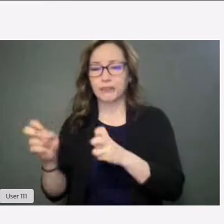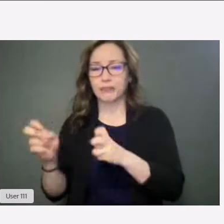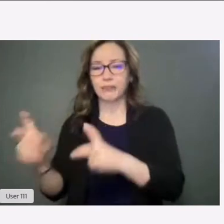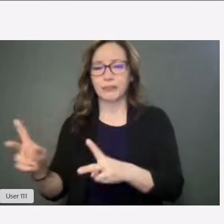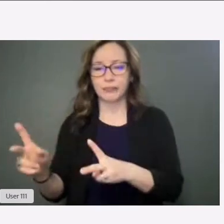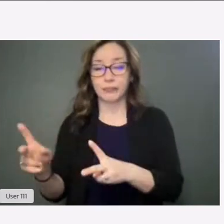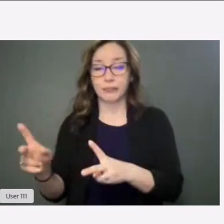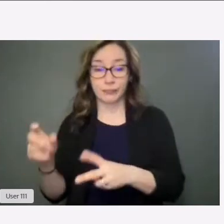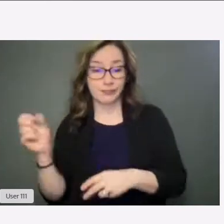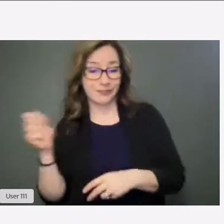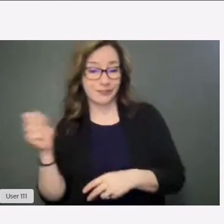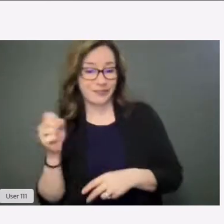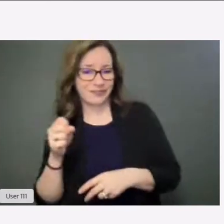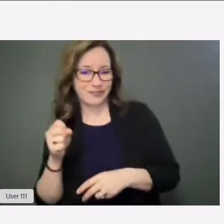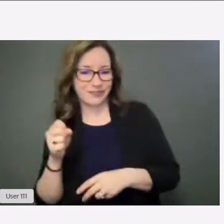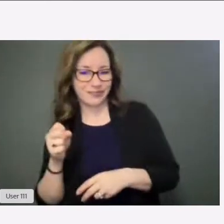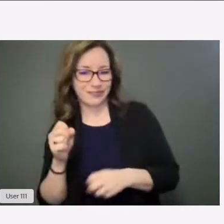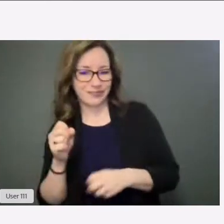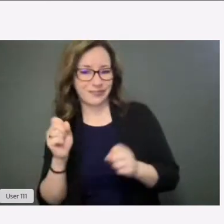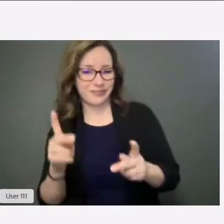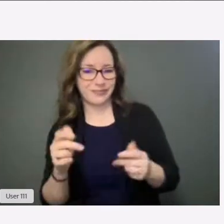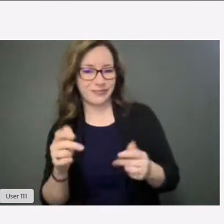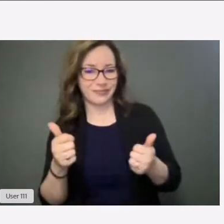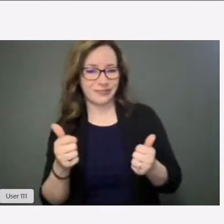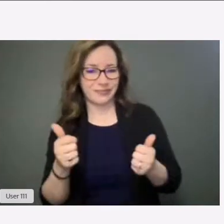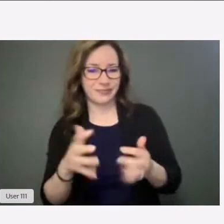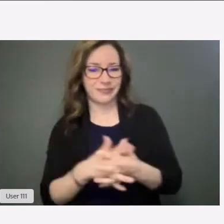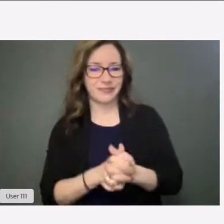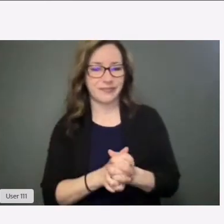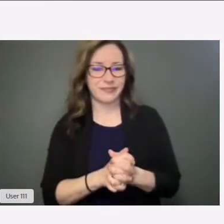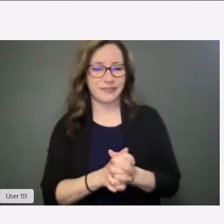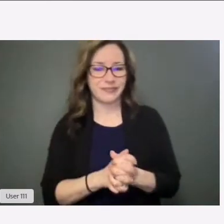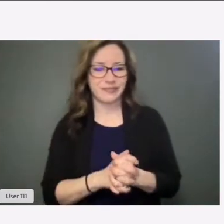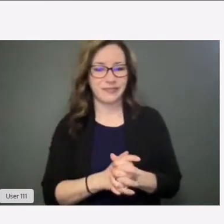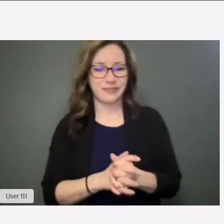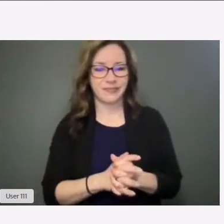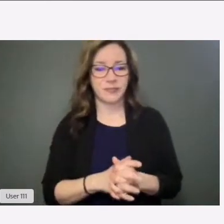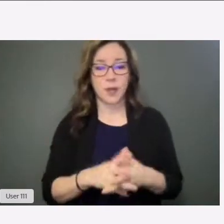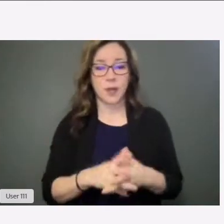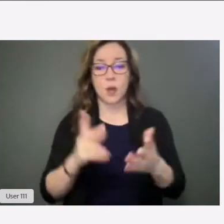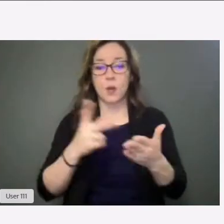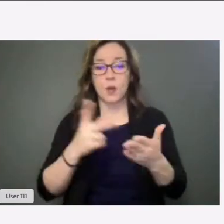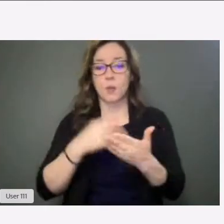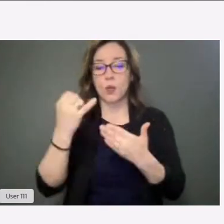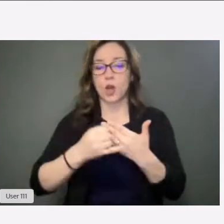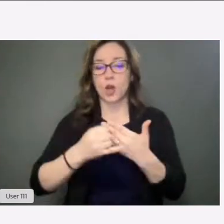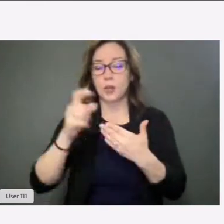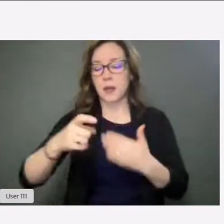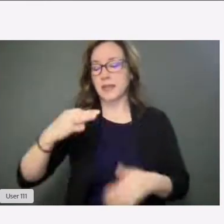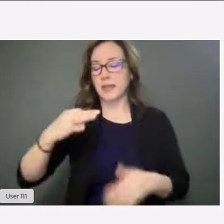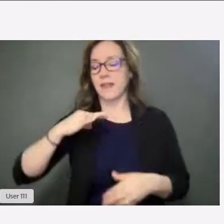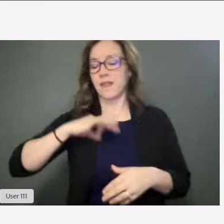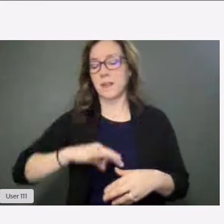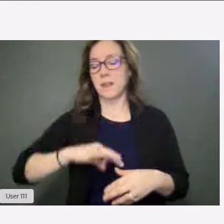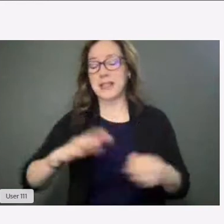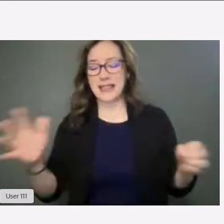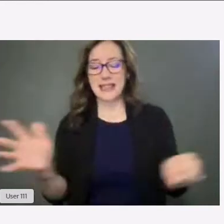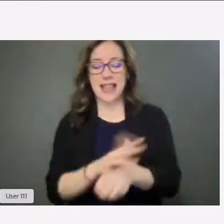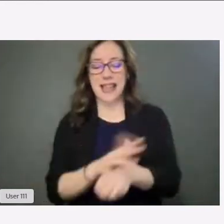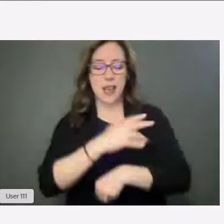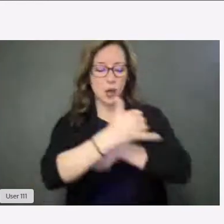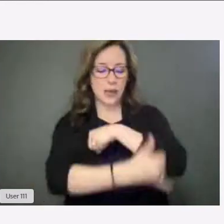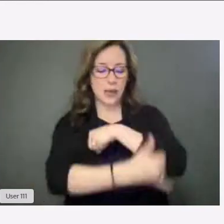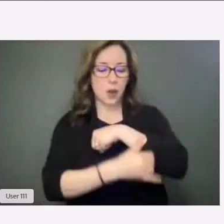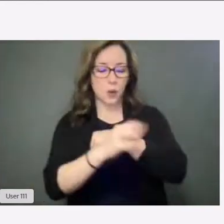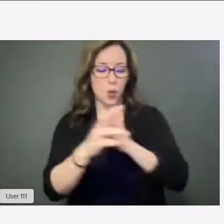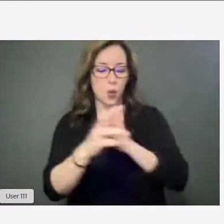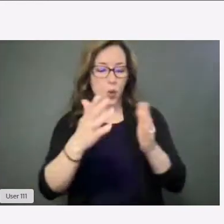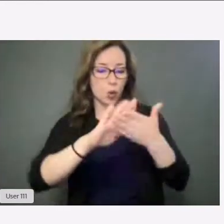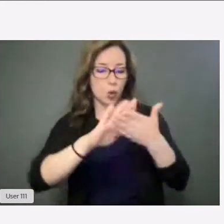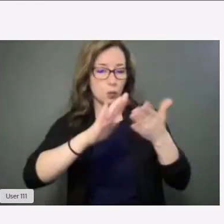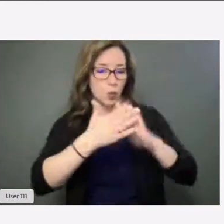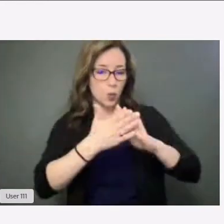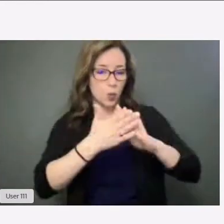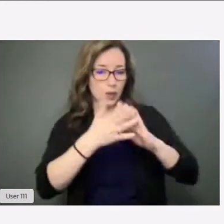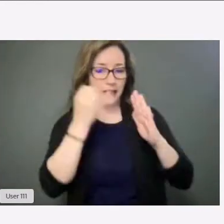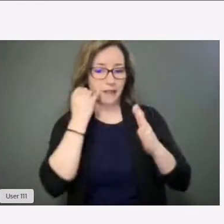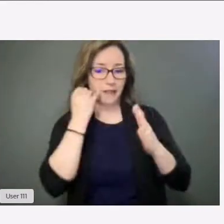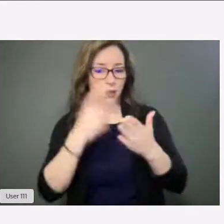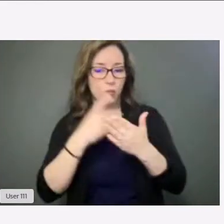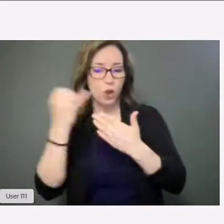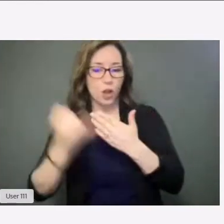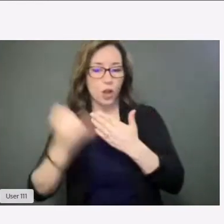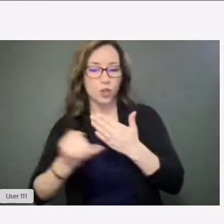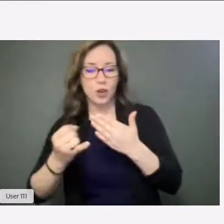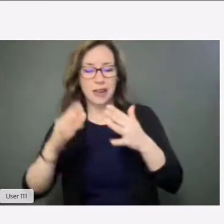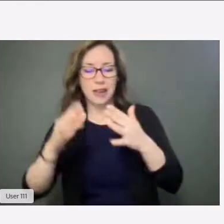I'll take that as a yes. Okay, another question. Does the project need to benefit the entire county or community? Our project will focus on